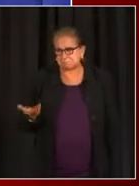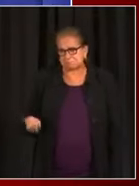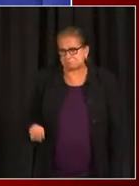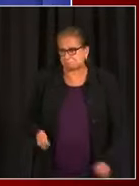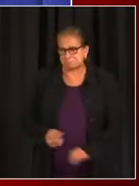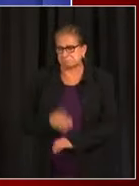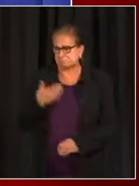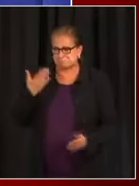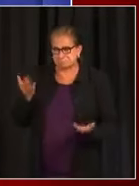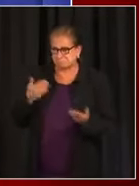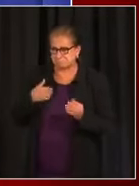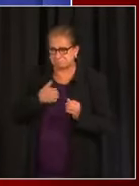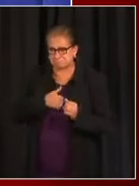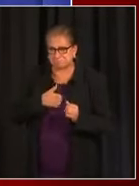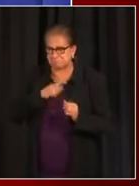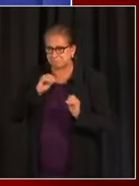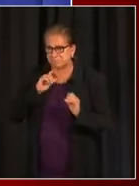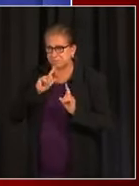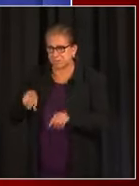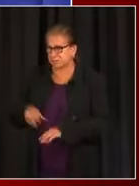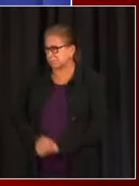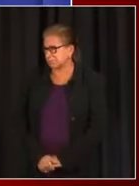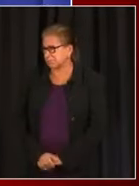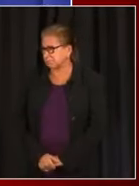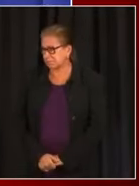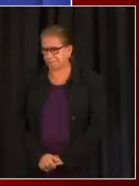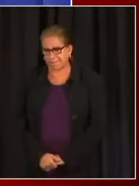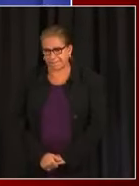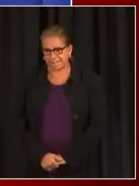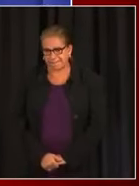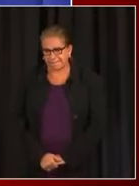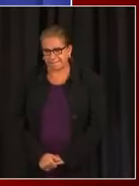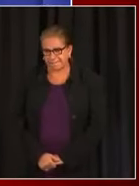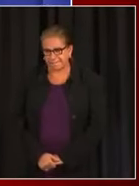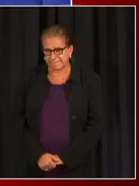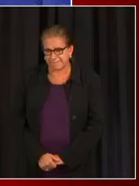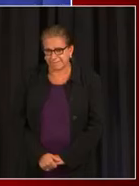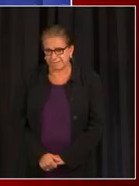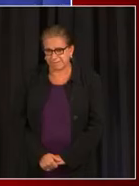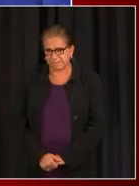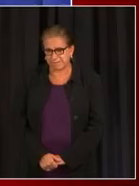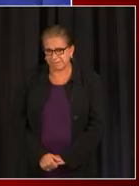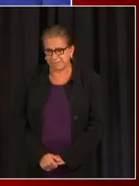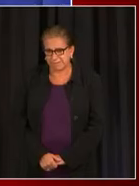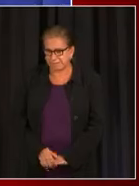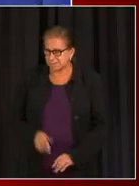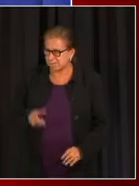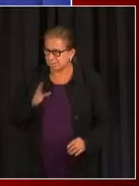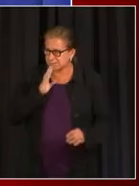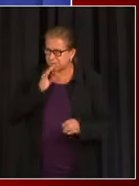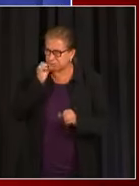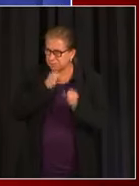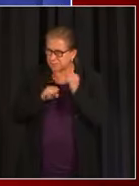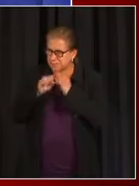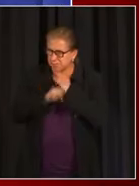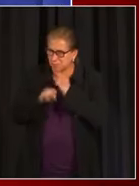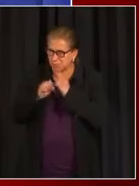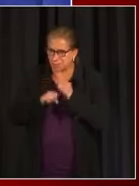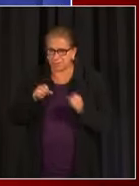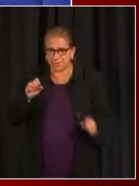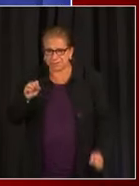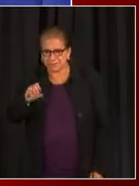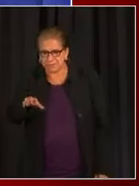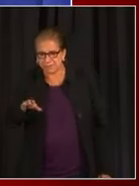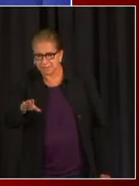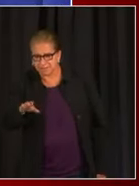you are raising. Well, I hope they stay away from us. Thank you. What do they say is happening with the bug bites? The cicadas laid their eggs, and these eggs